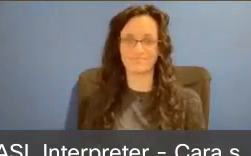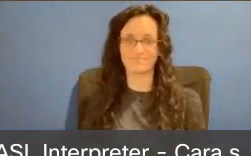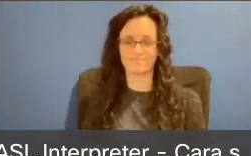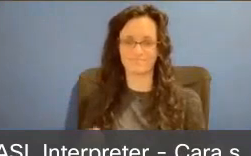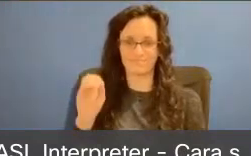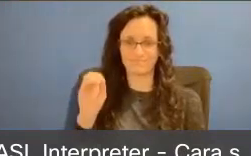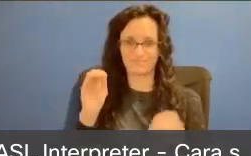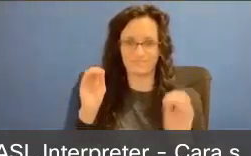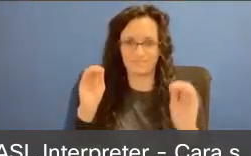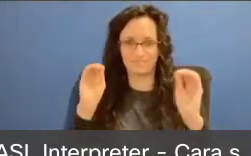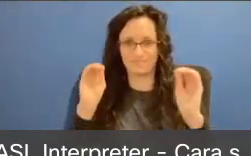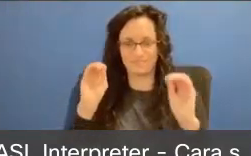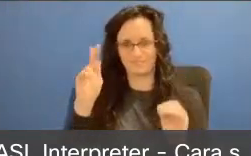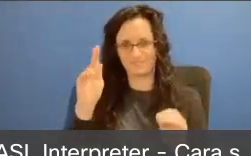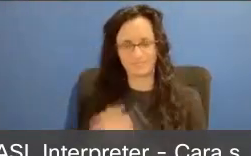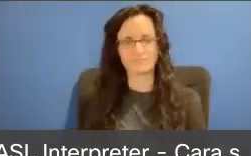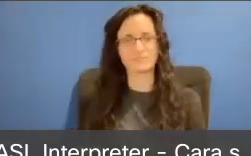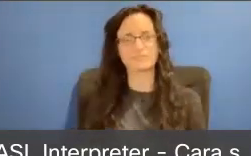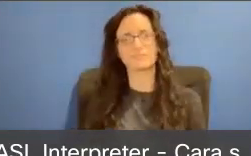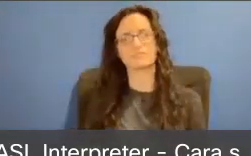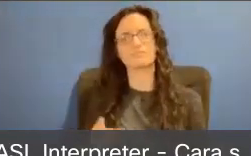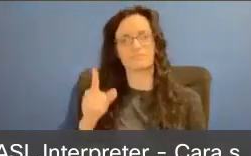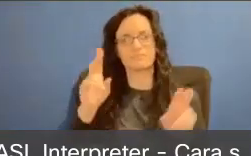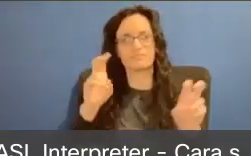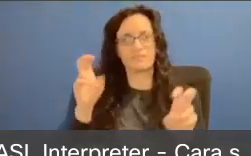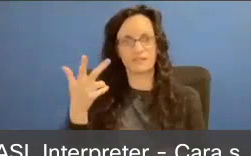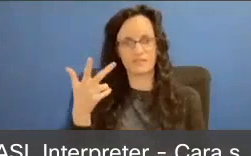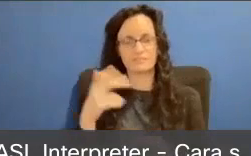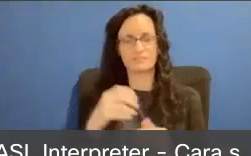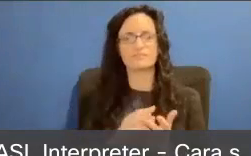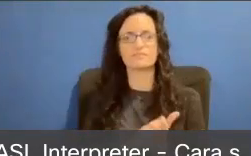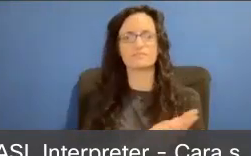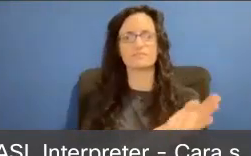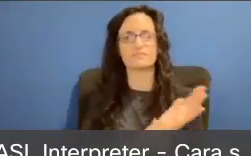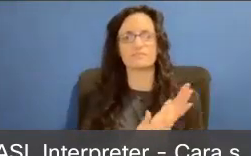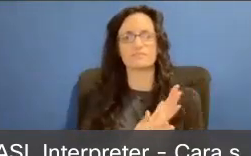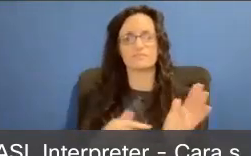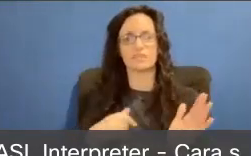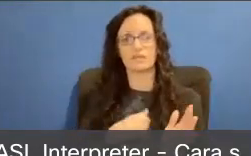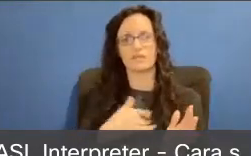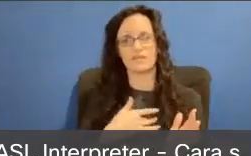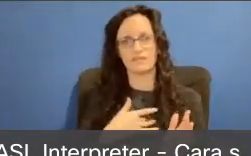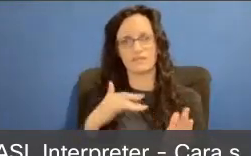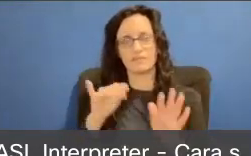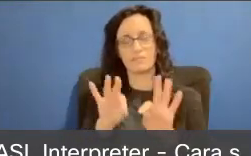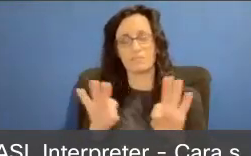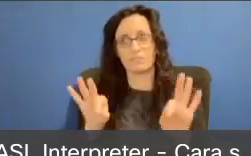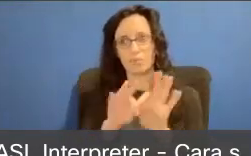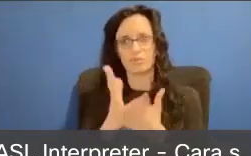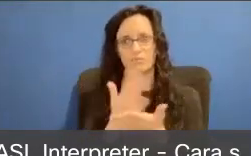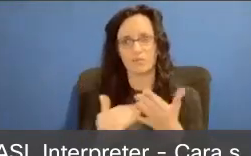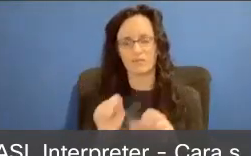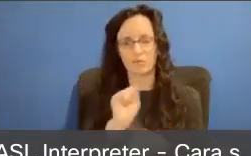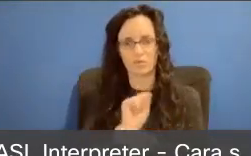Okay. We're coming into this next module. We often think is one of the most important pieces of doing this work, which is really